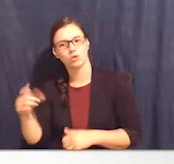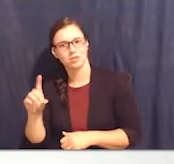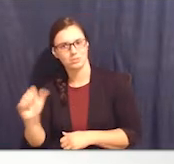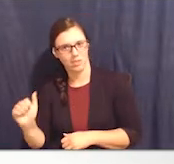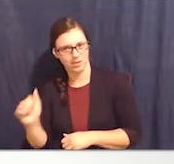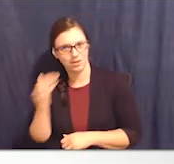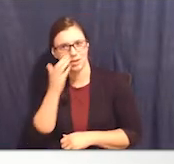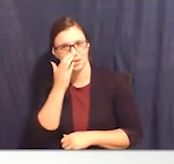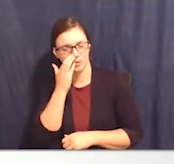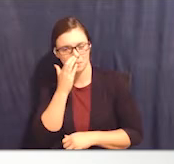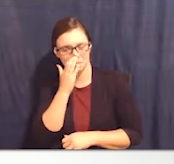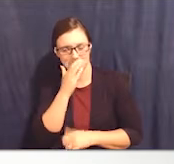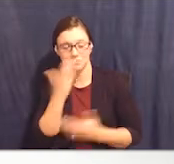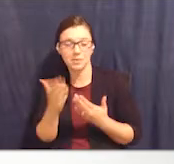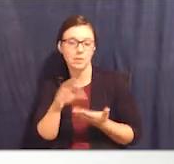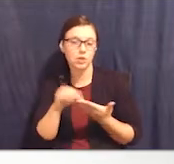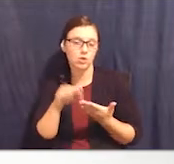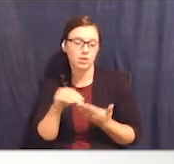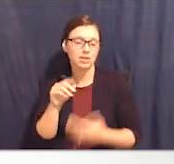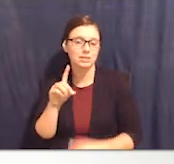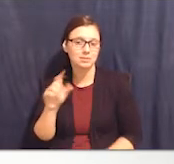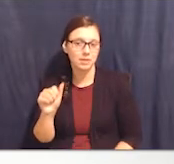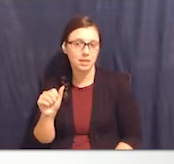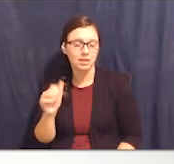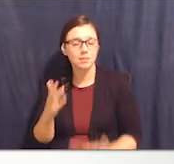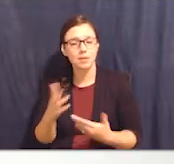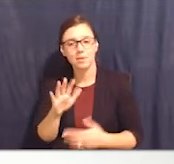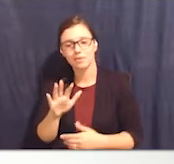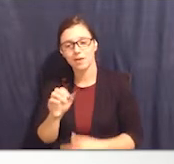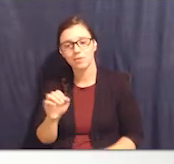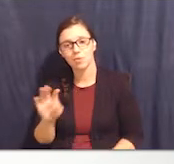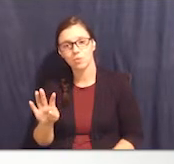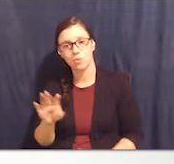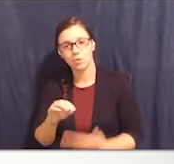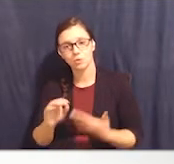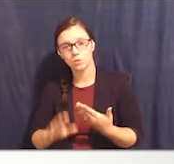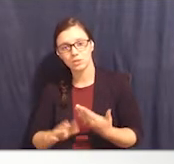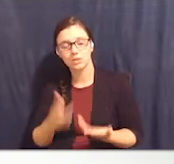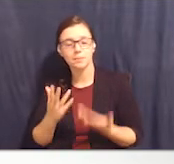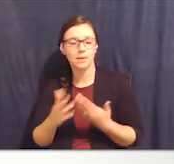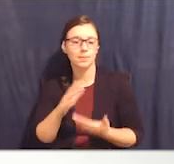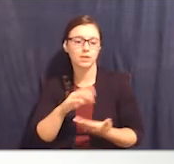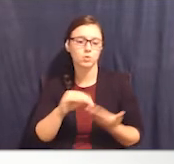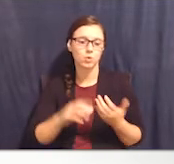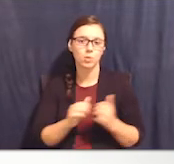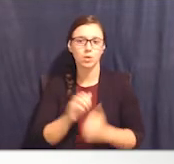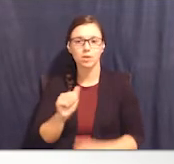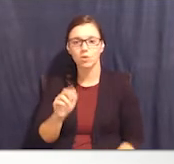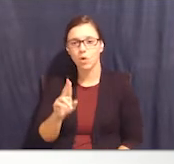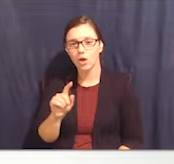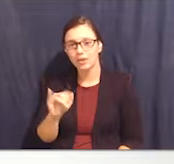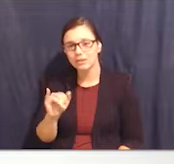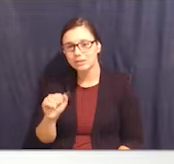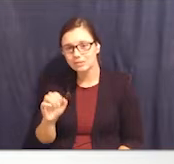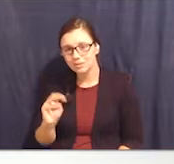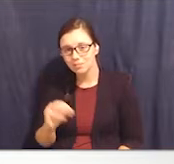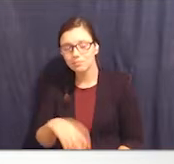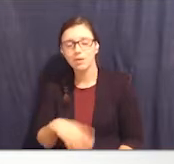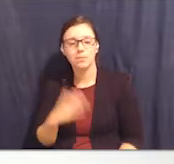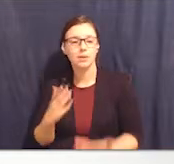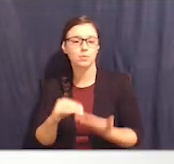students who can typically get degrees, but also to encourage students that